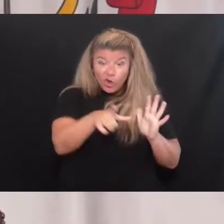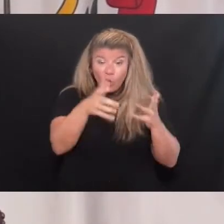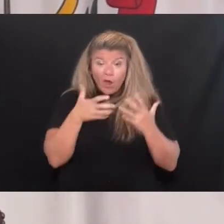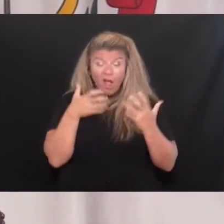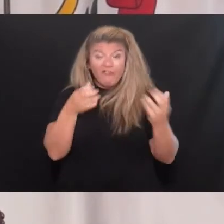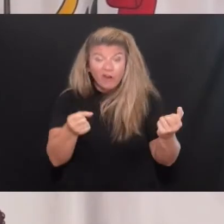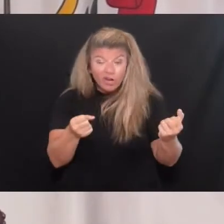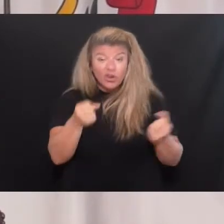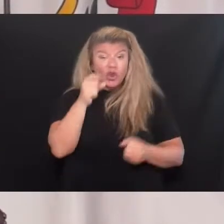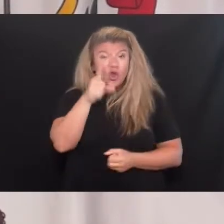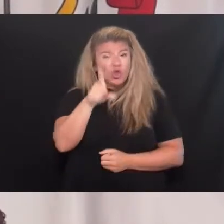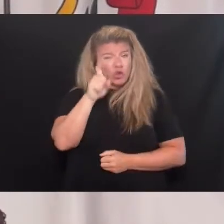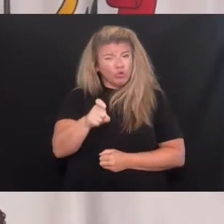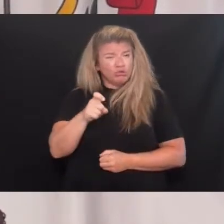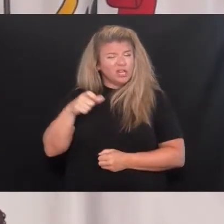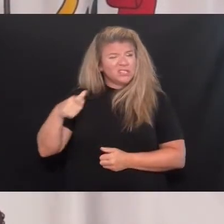not